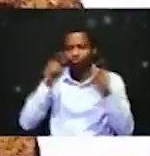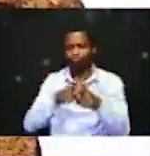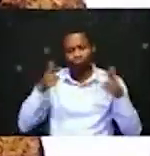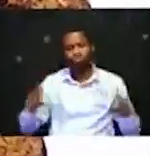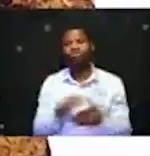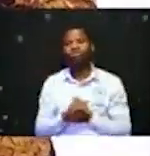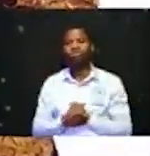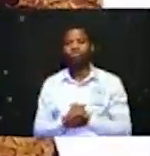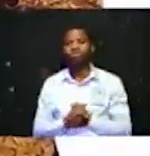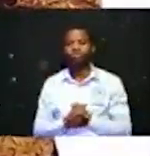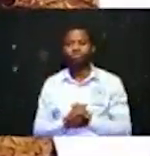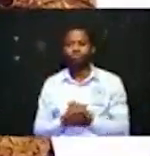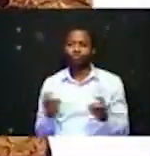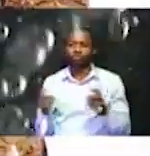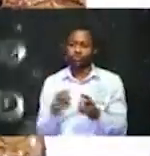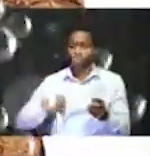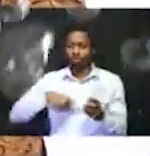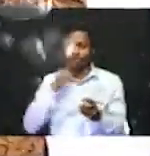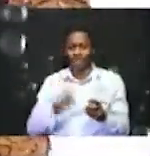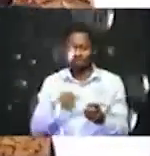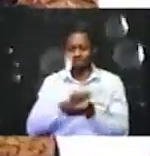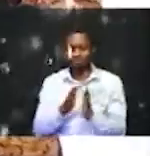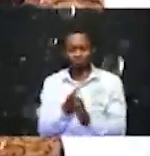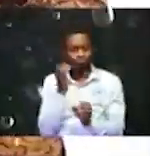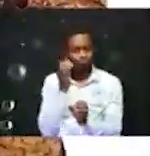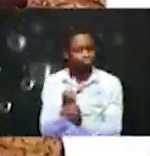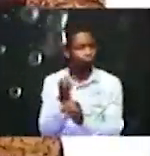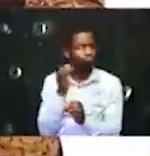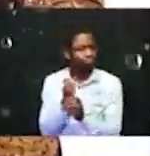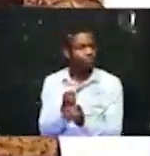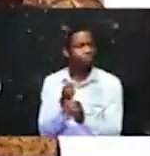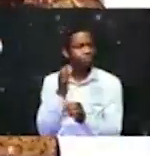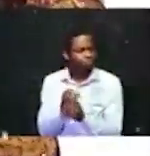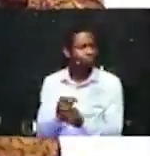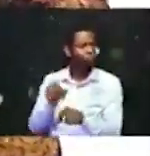therefore need to carefully and intentionally, deliberately invest in